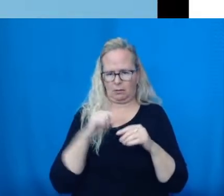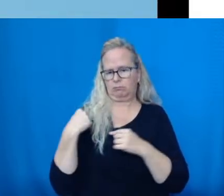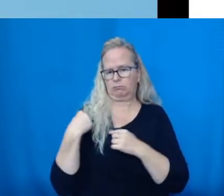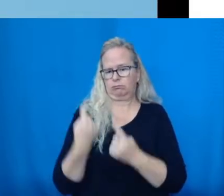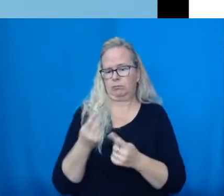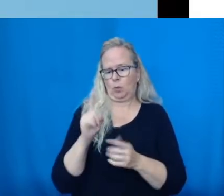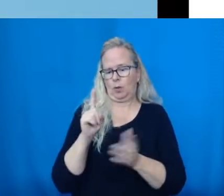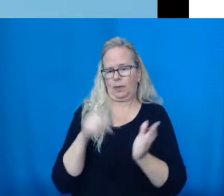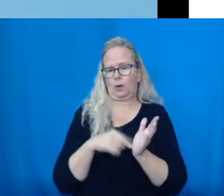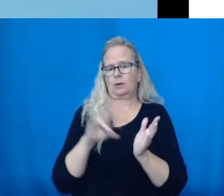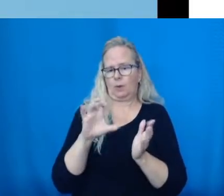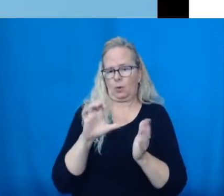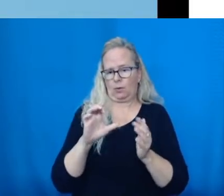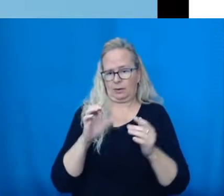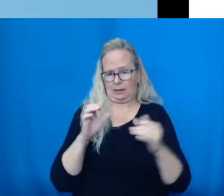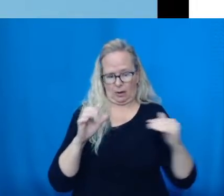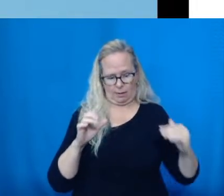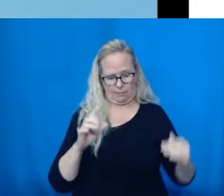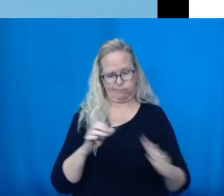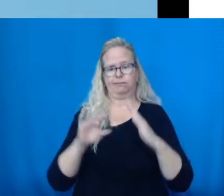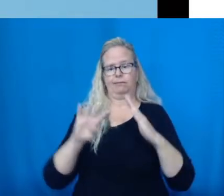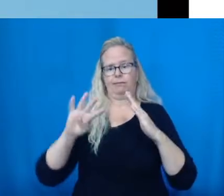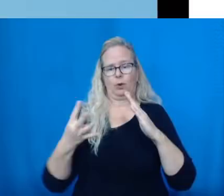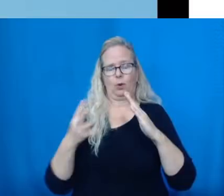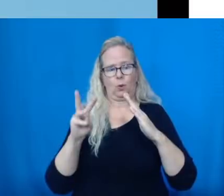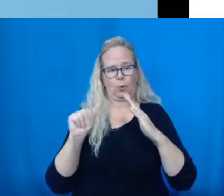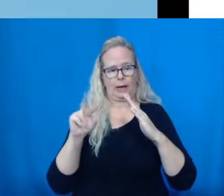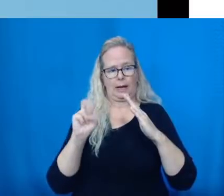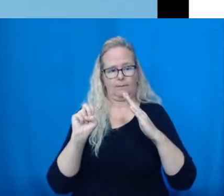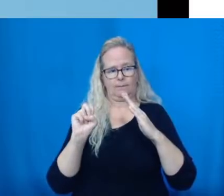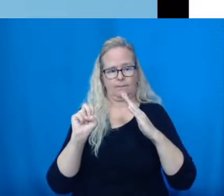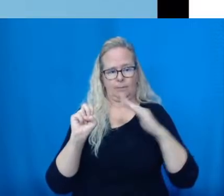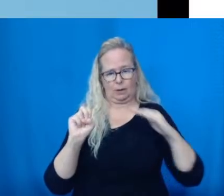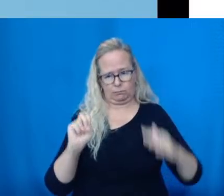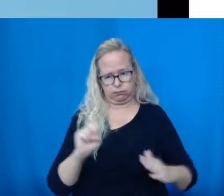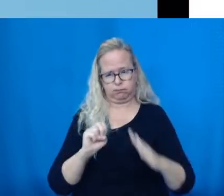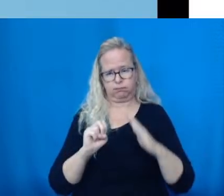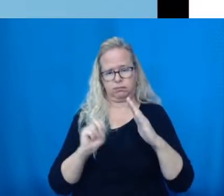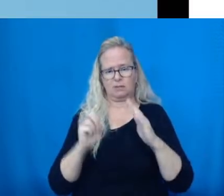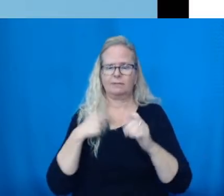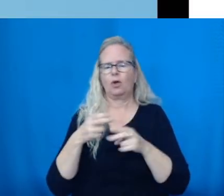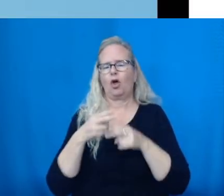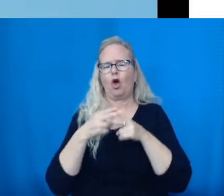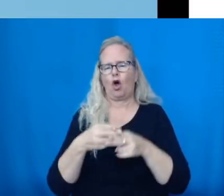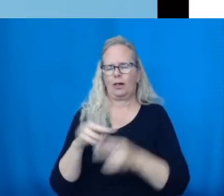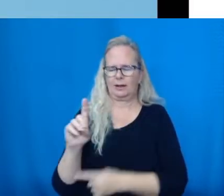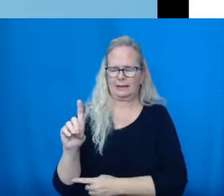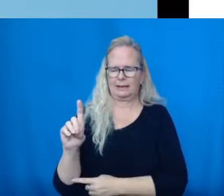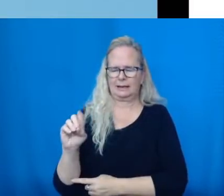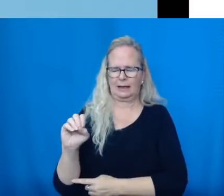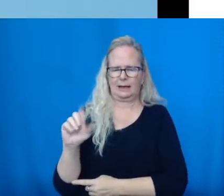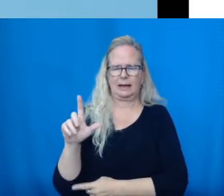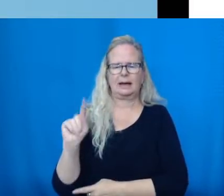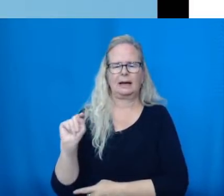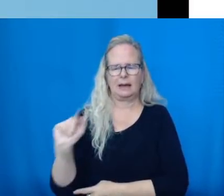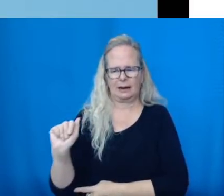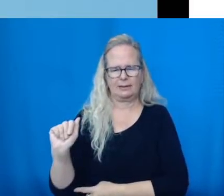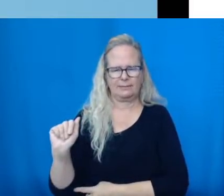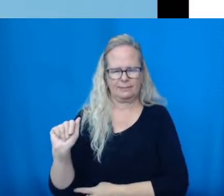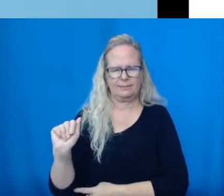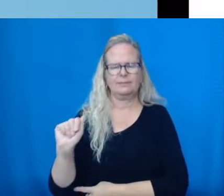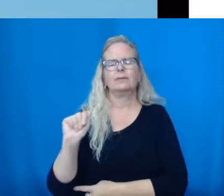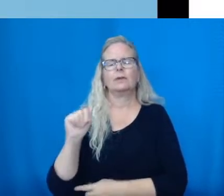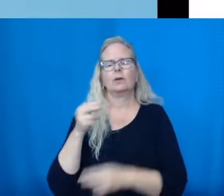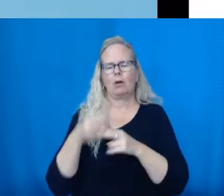last Wednesday's numbers. The 7-day average now is 1,600 a day, and that's incredibly flat. You can go to the next slide, please. You can see